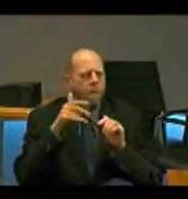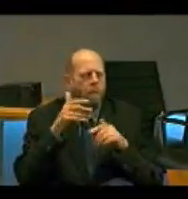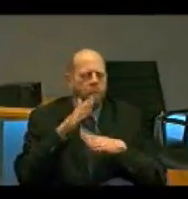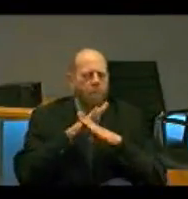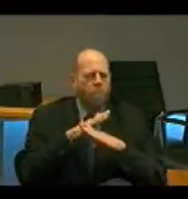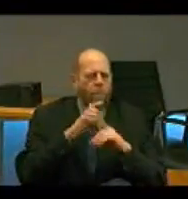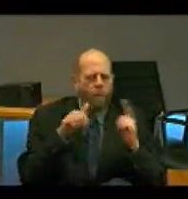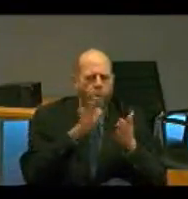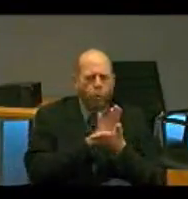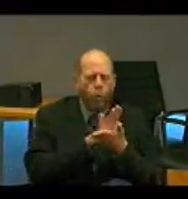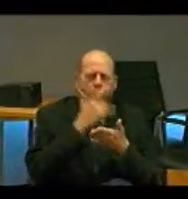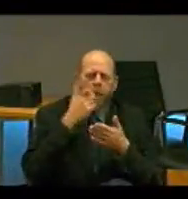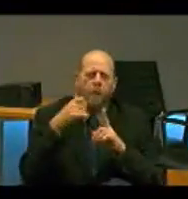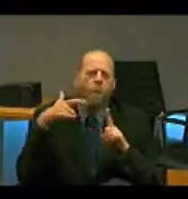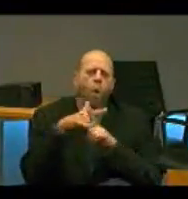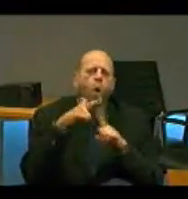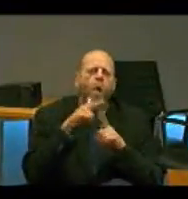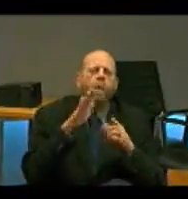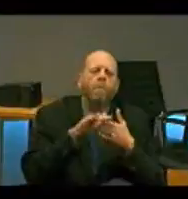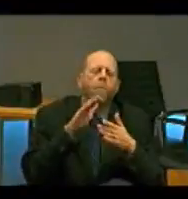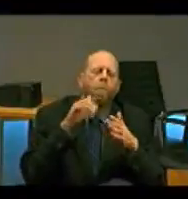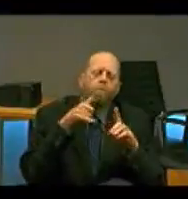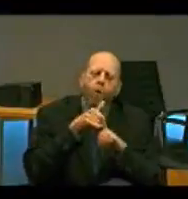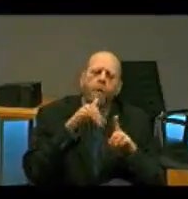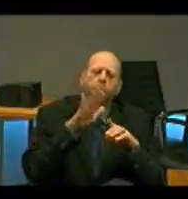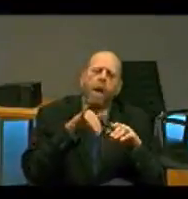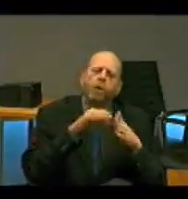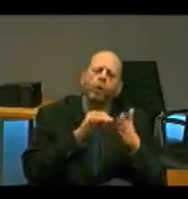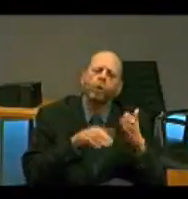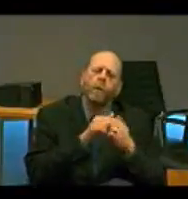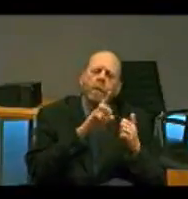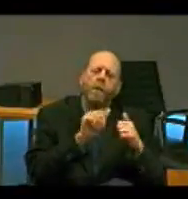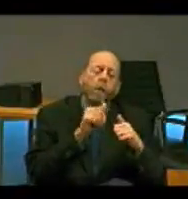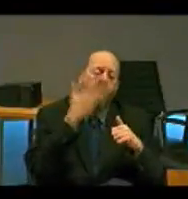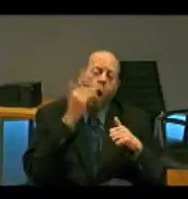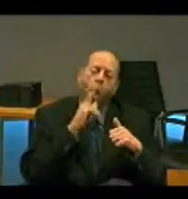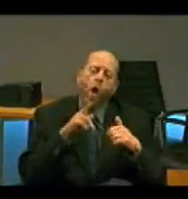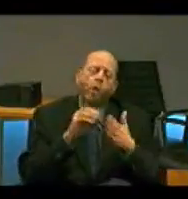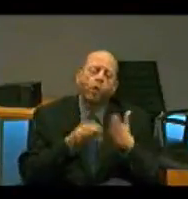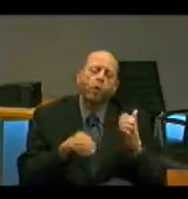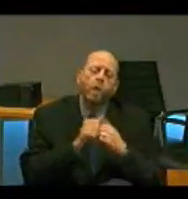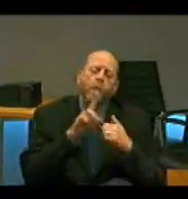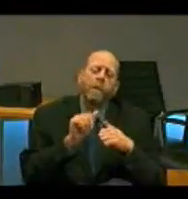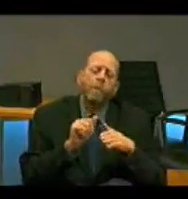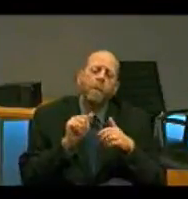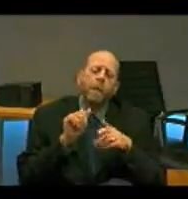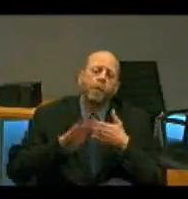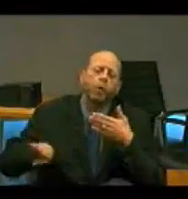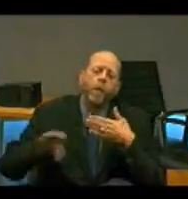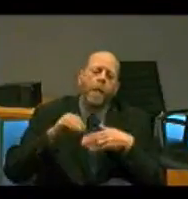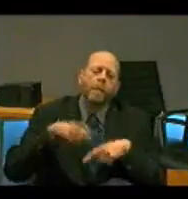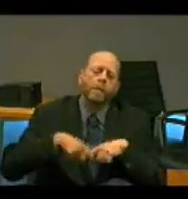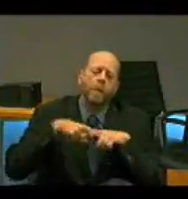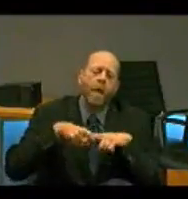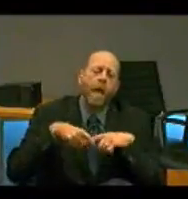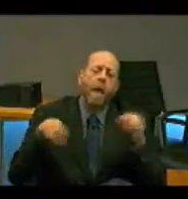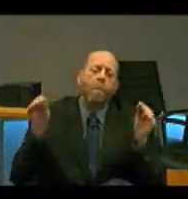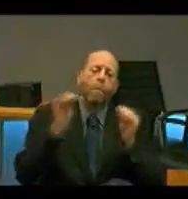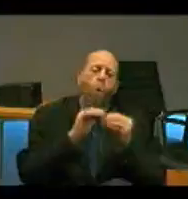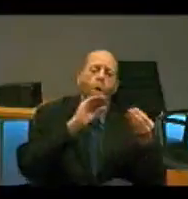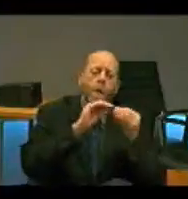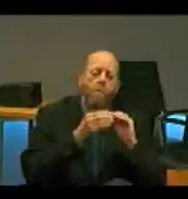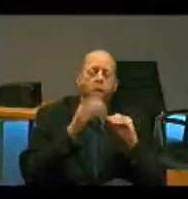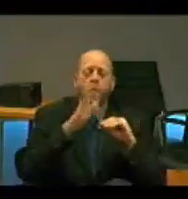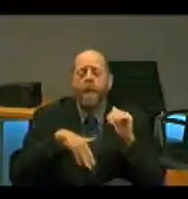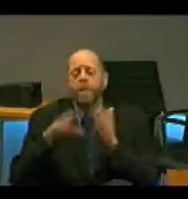of bullying by students with disabilities. So why are students with disabilities being excluded and suspended at greater rates